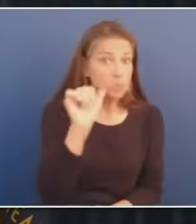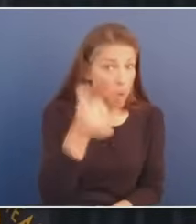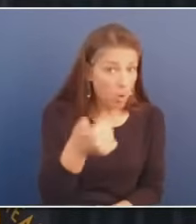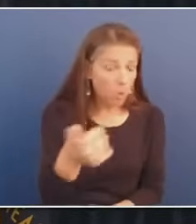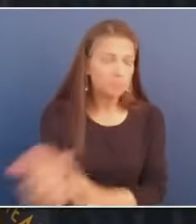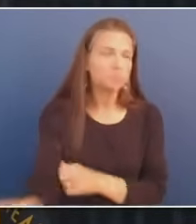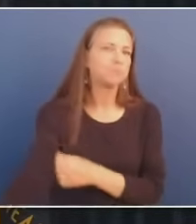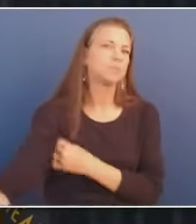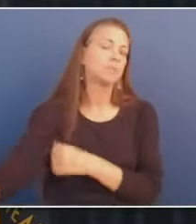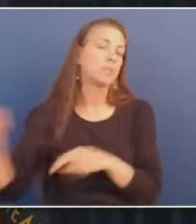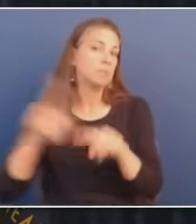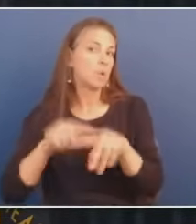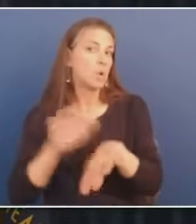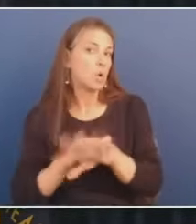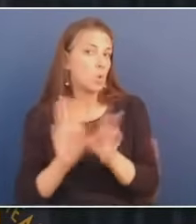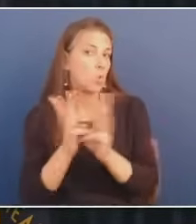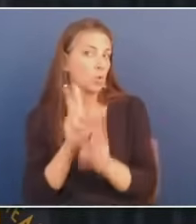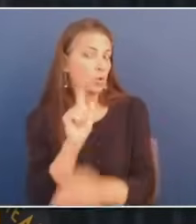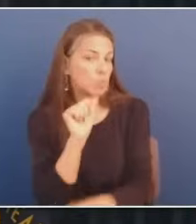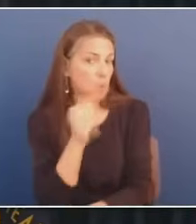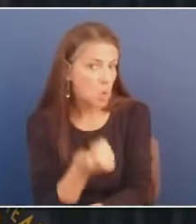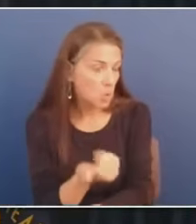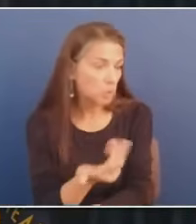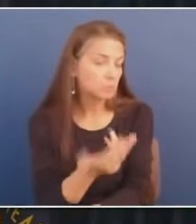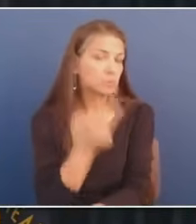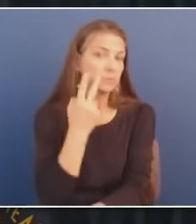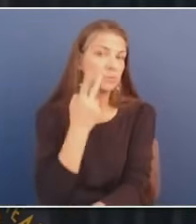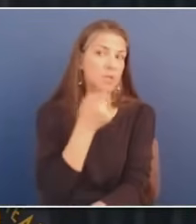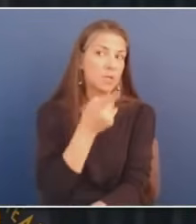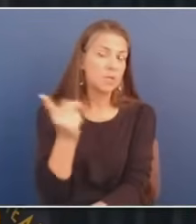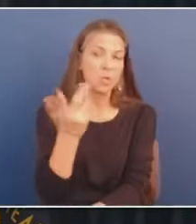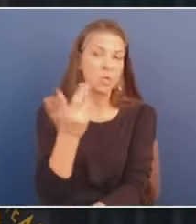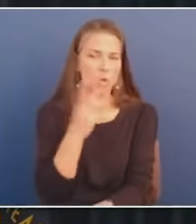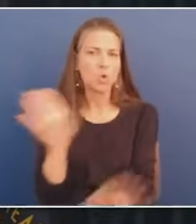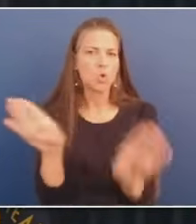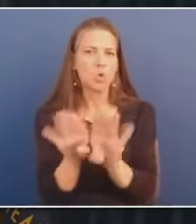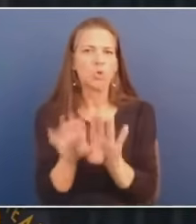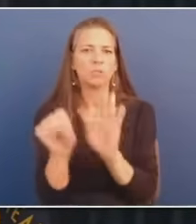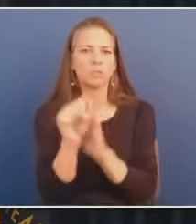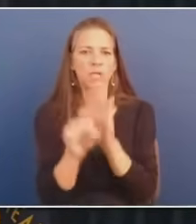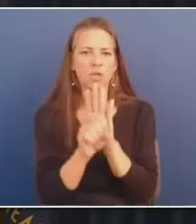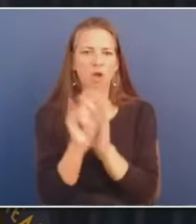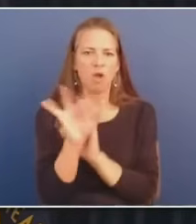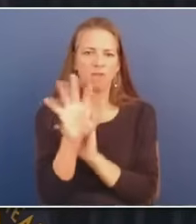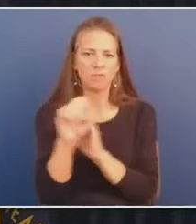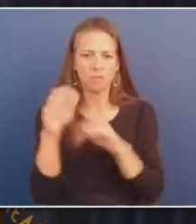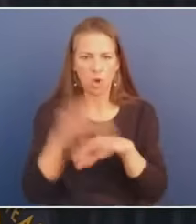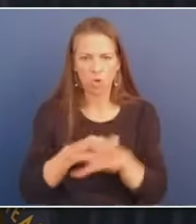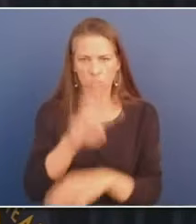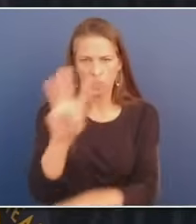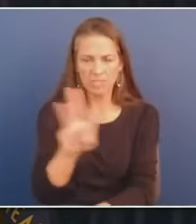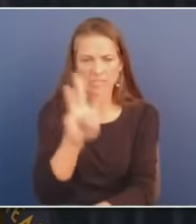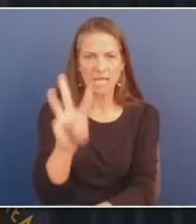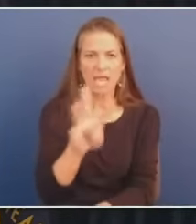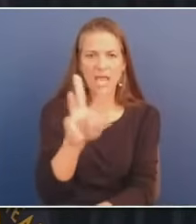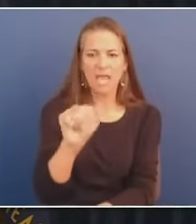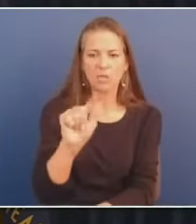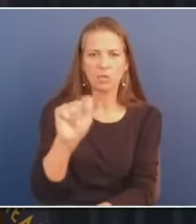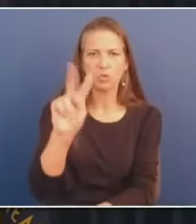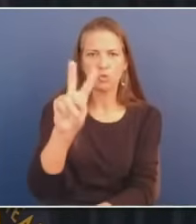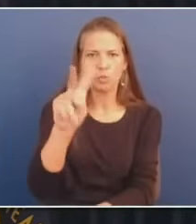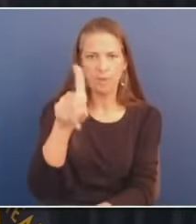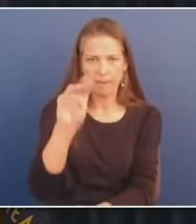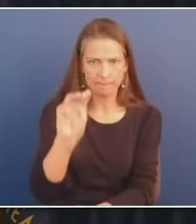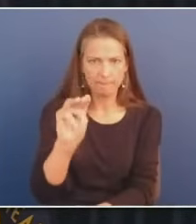pattern expected and trying to give people time to prepare, we're going to close our state office buildings on Wednesday at 2 p.m. as